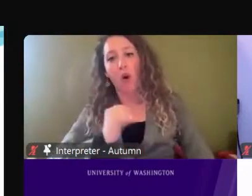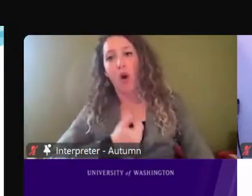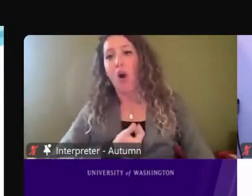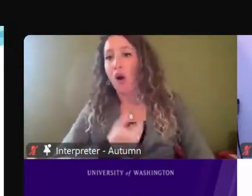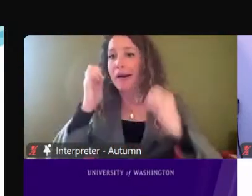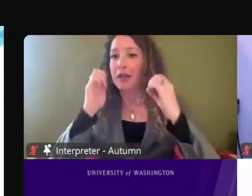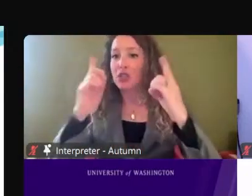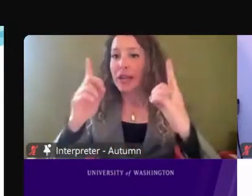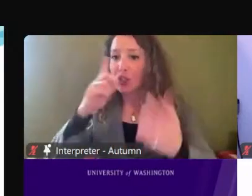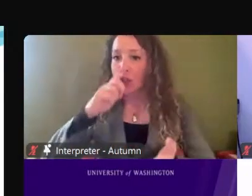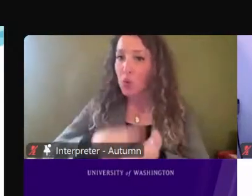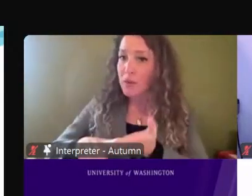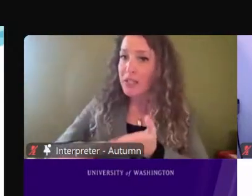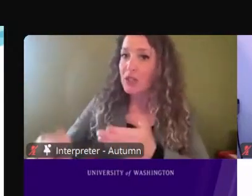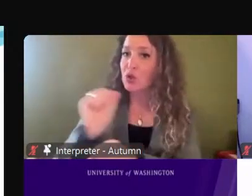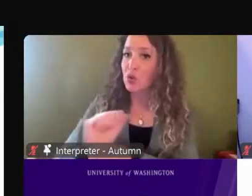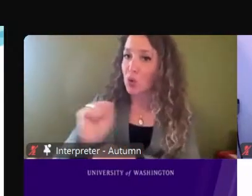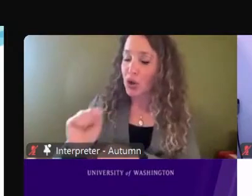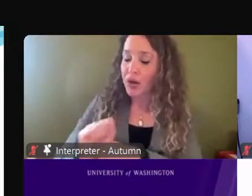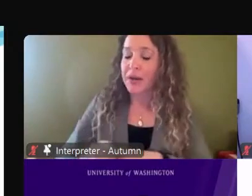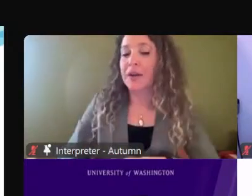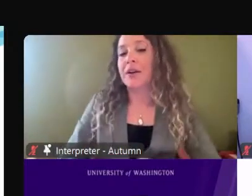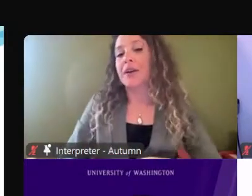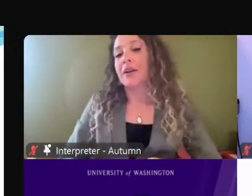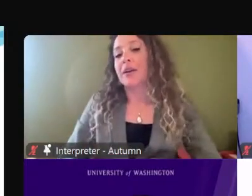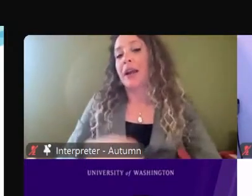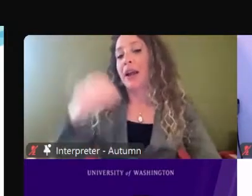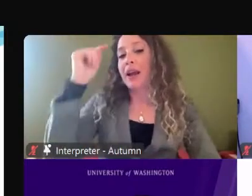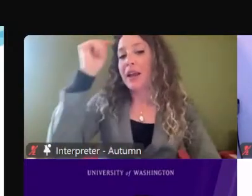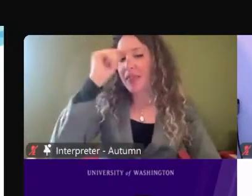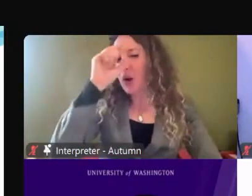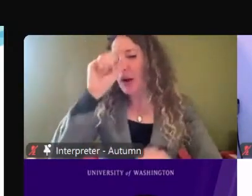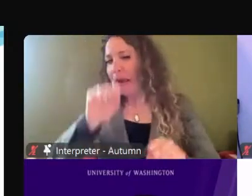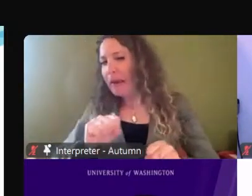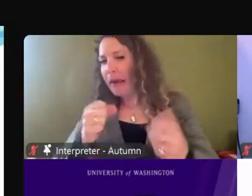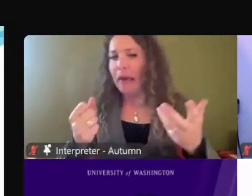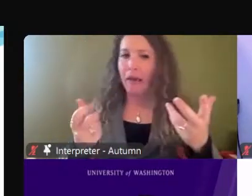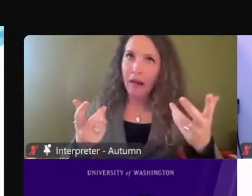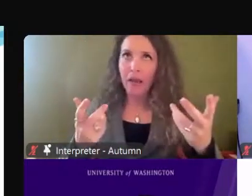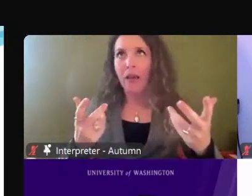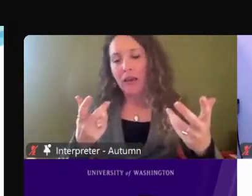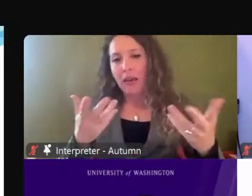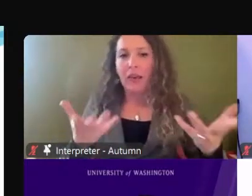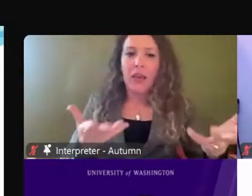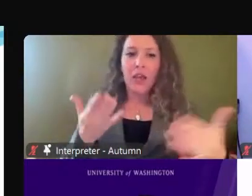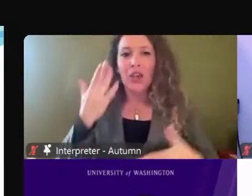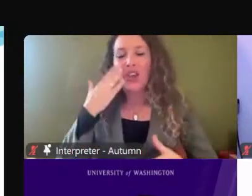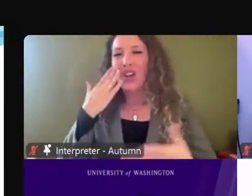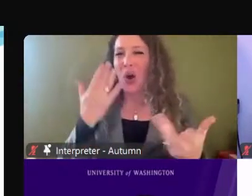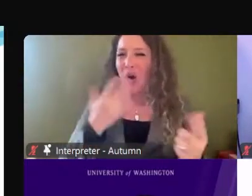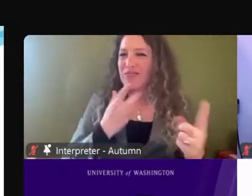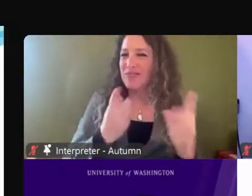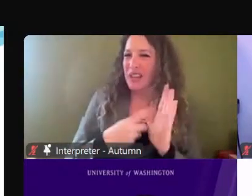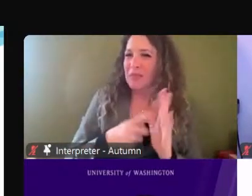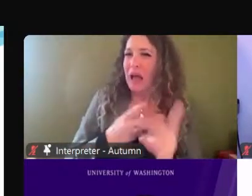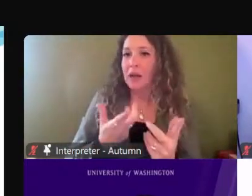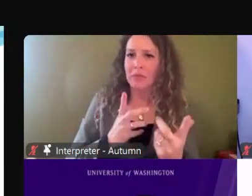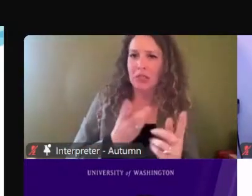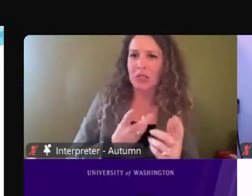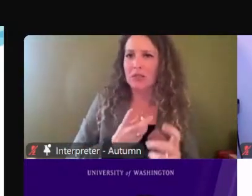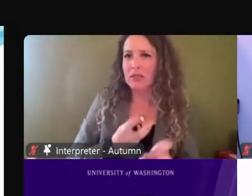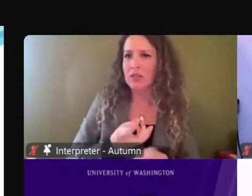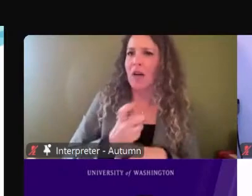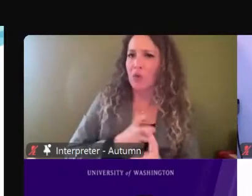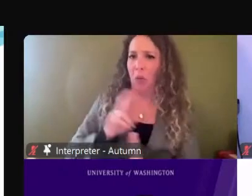education and research work. And theory can often be a little bit nebulous in translation to practice. So